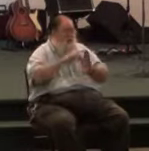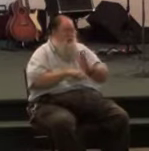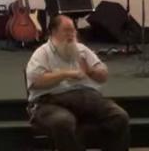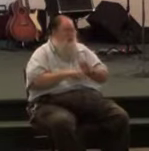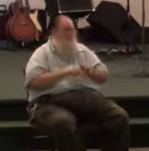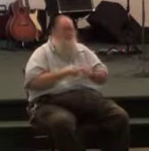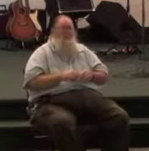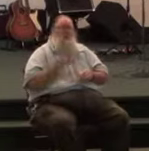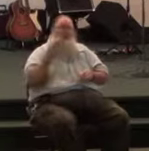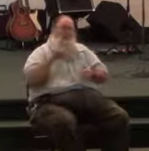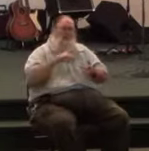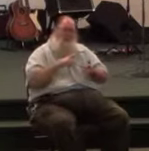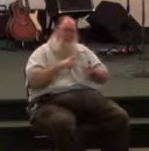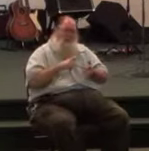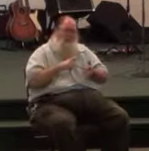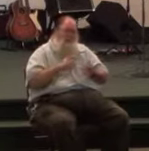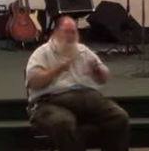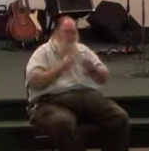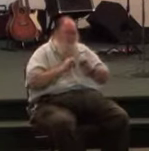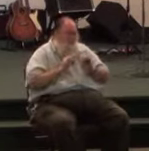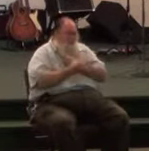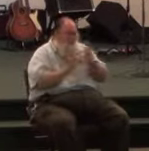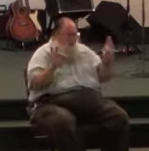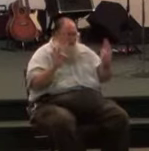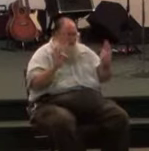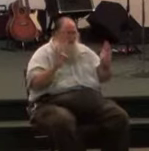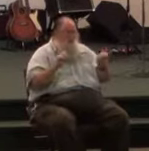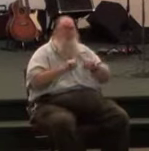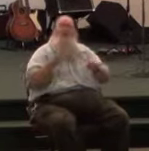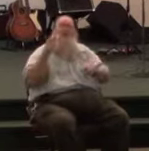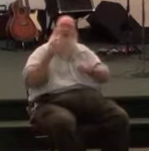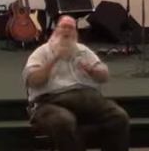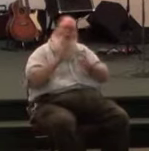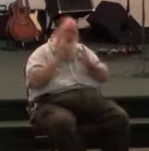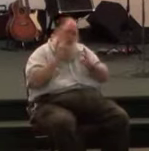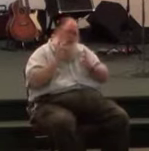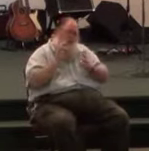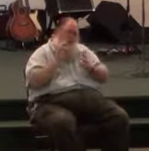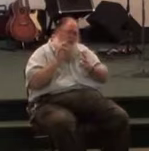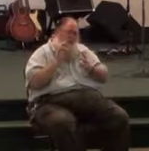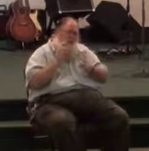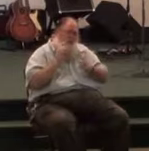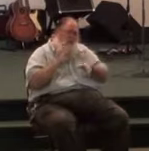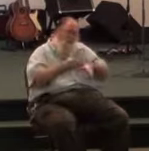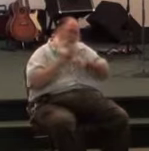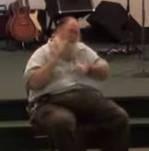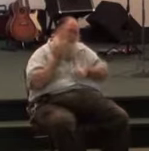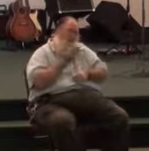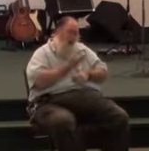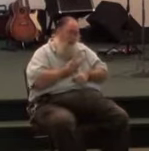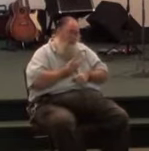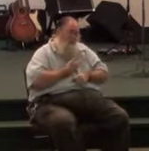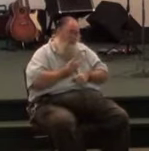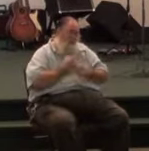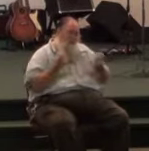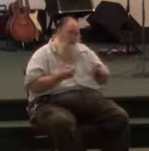perfect, sinless, but he chose to take on your sin and mine. And he said, Father,